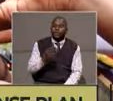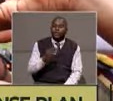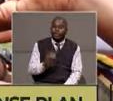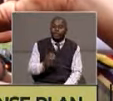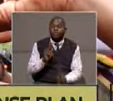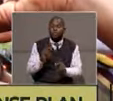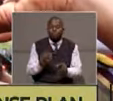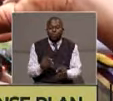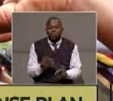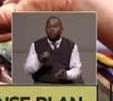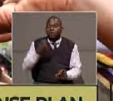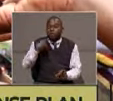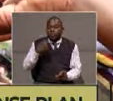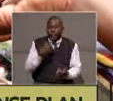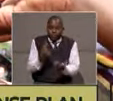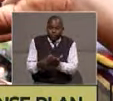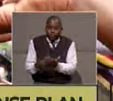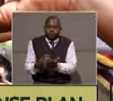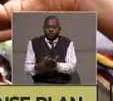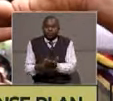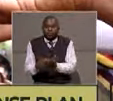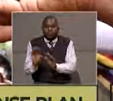contacts of a Ugandan who